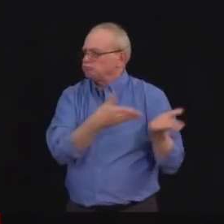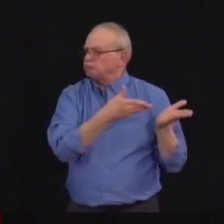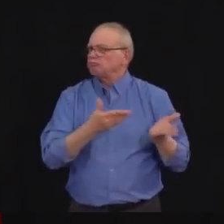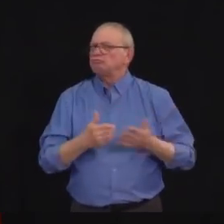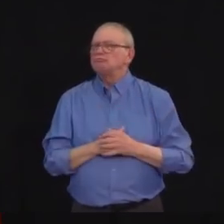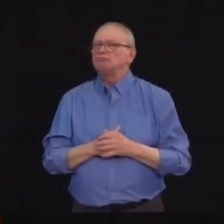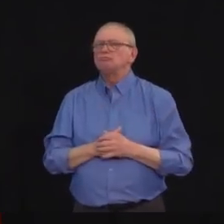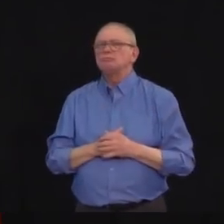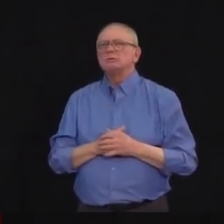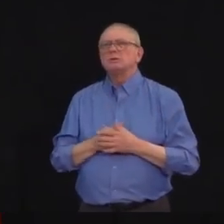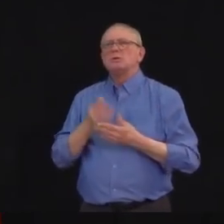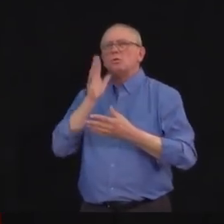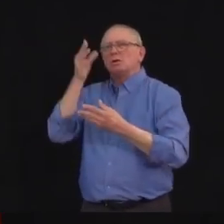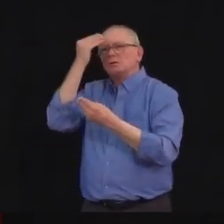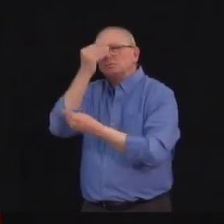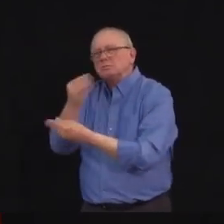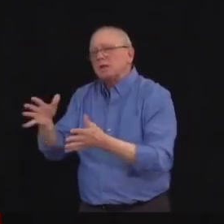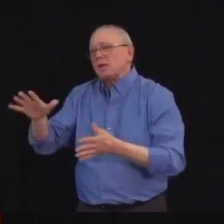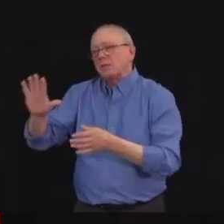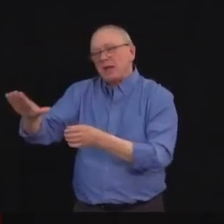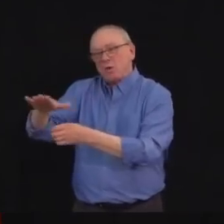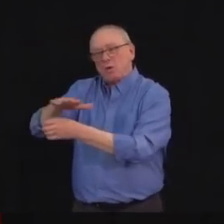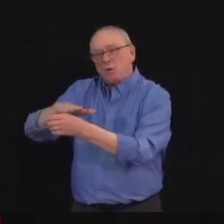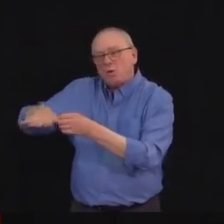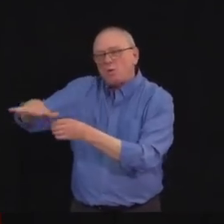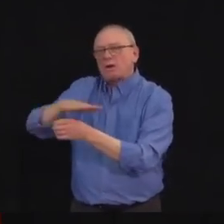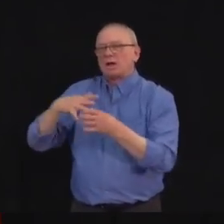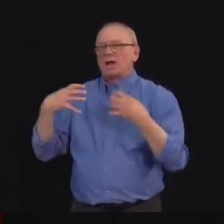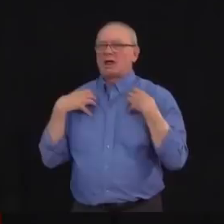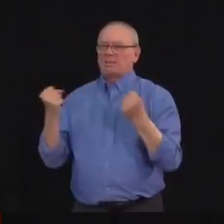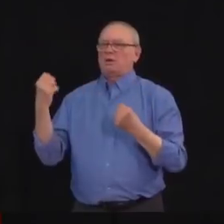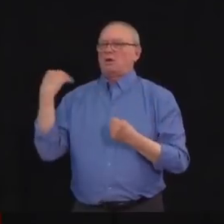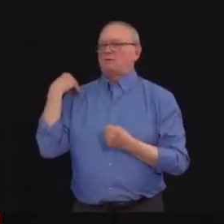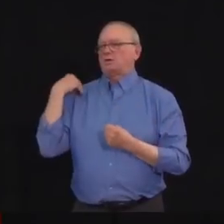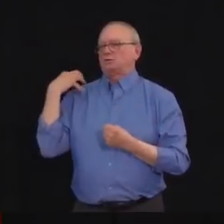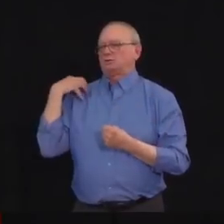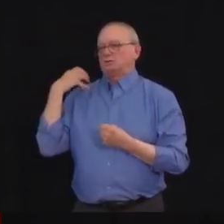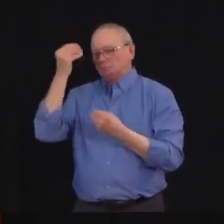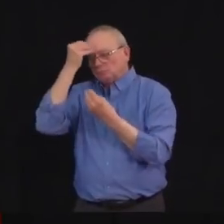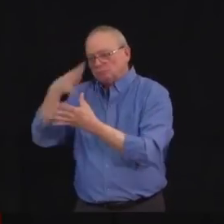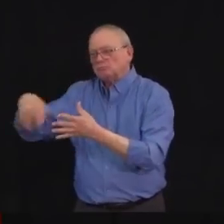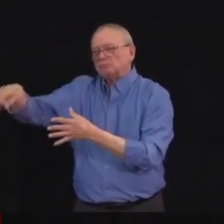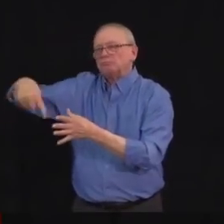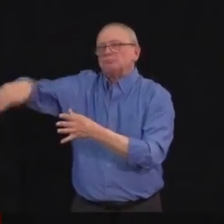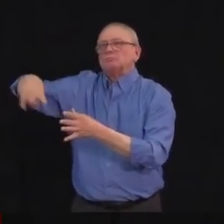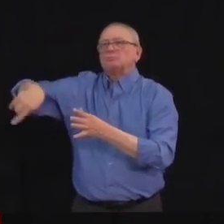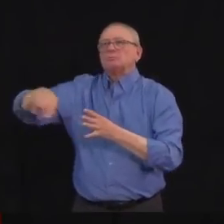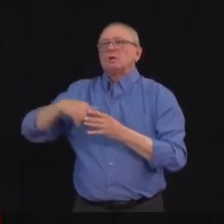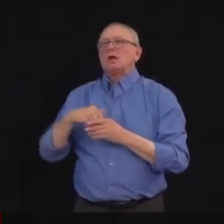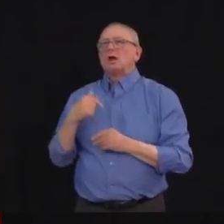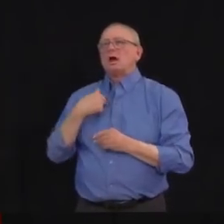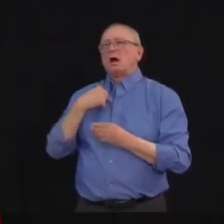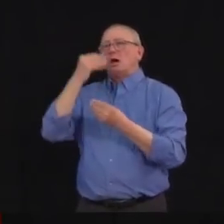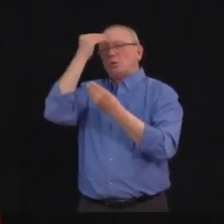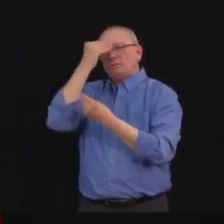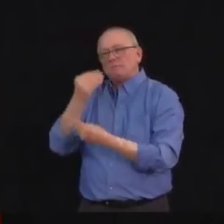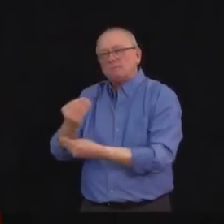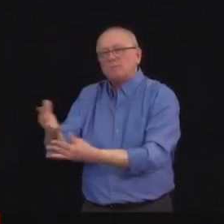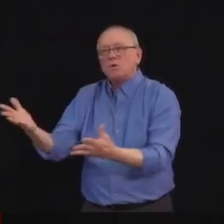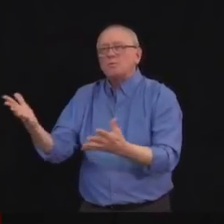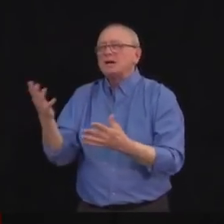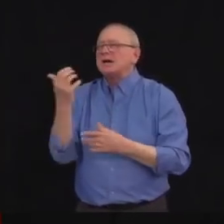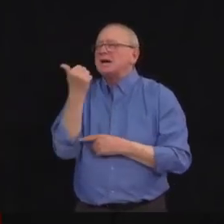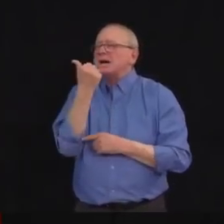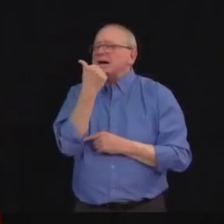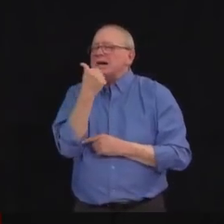are the ones on the ground who know these outbreaks, who know the facilities. And so the direction I gave to them was that in all outbreaks